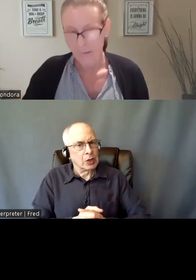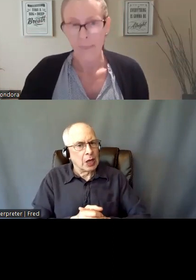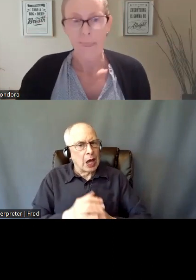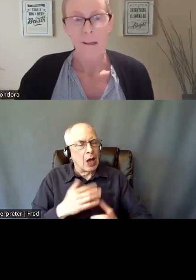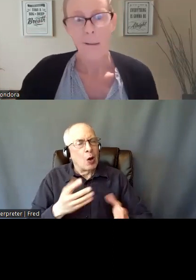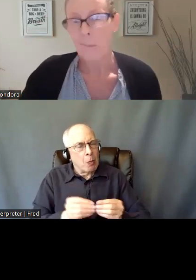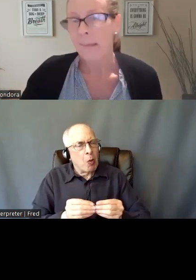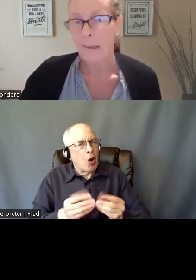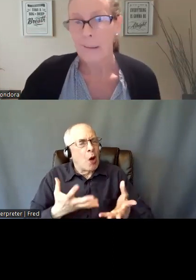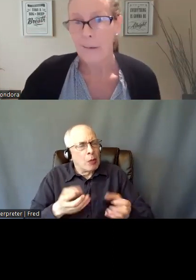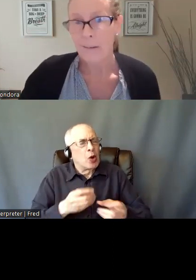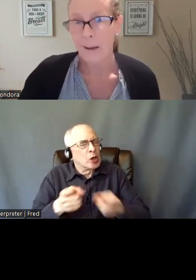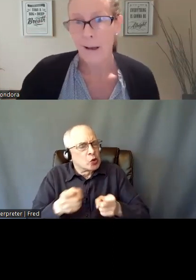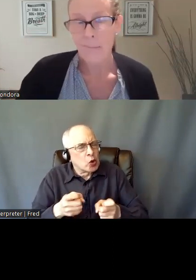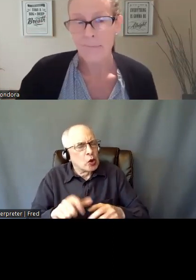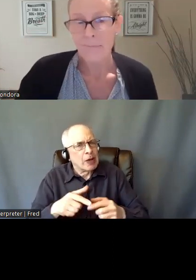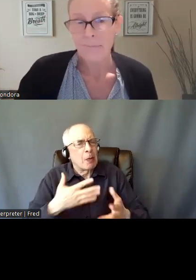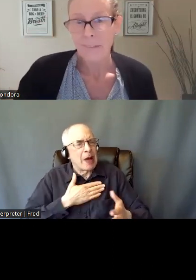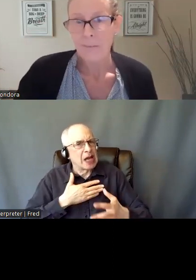community. We think about